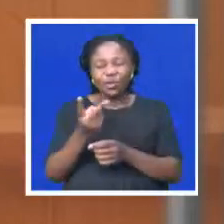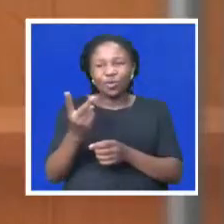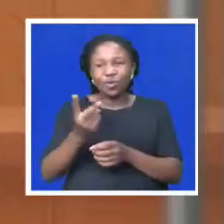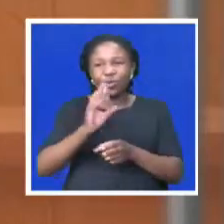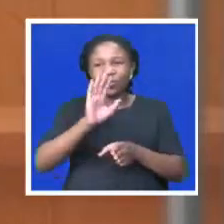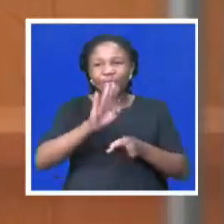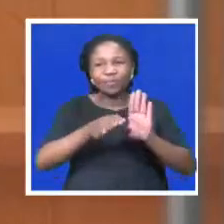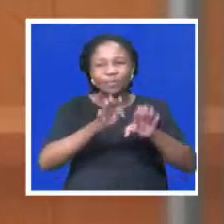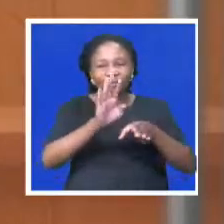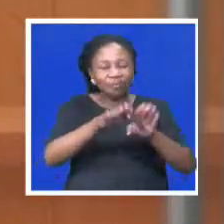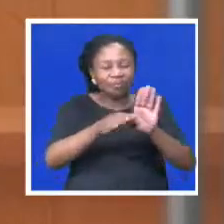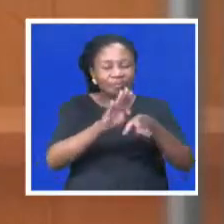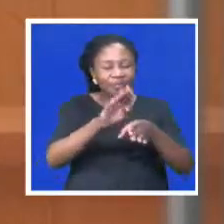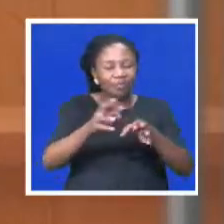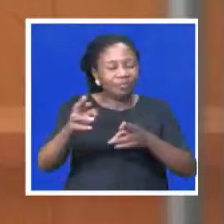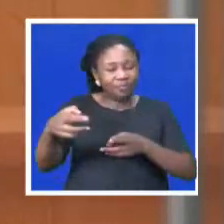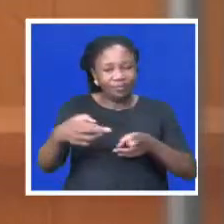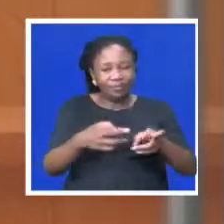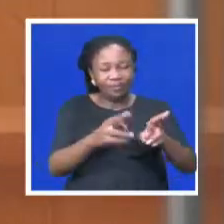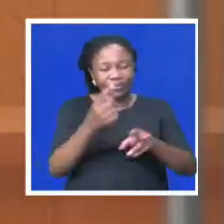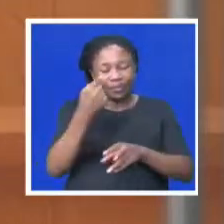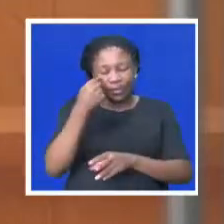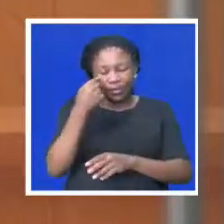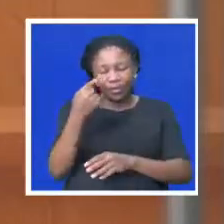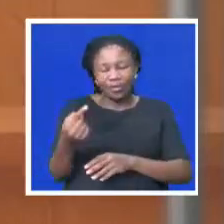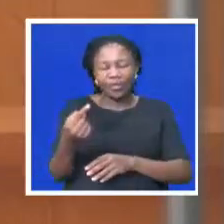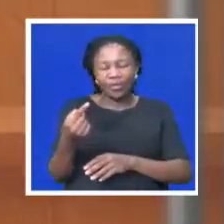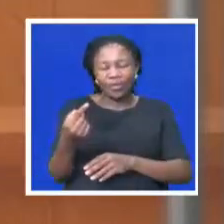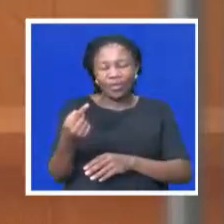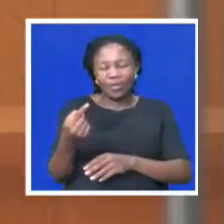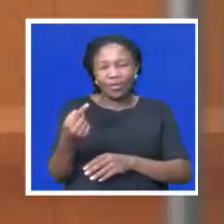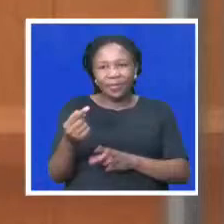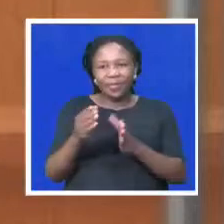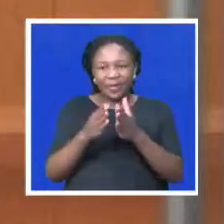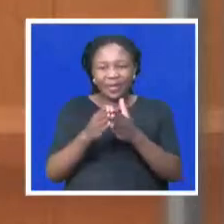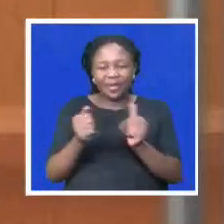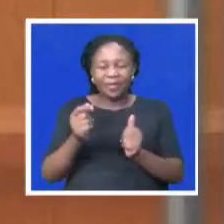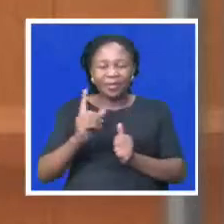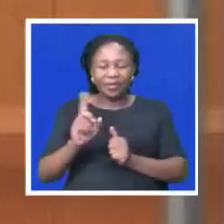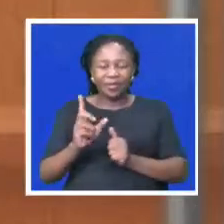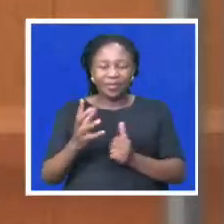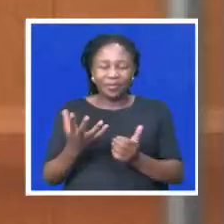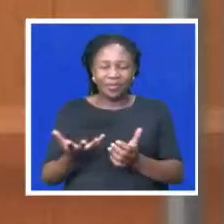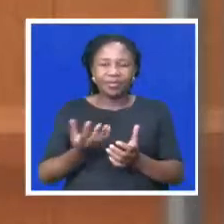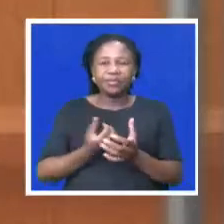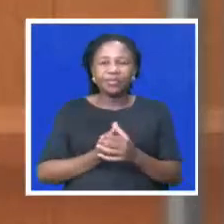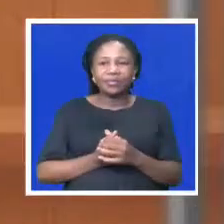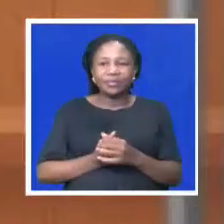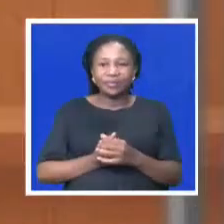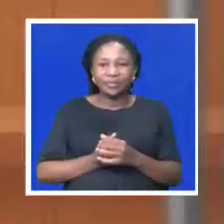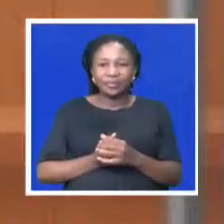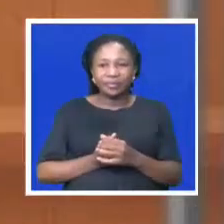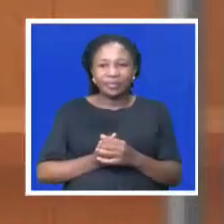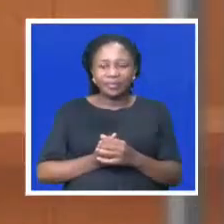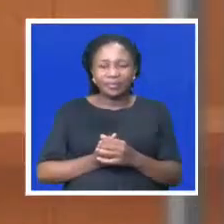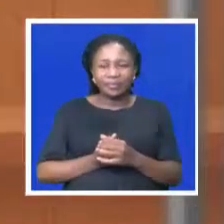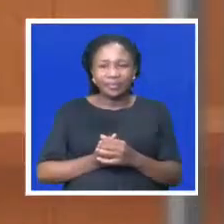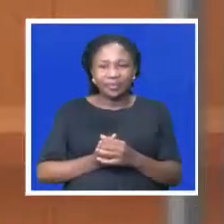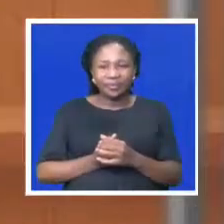the path to see what has been done by the leaks of the what? Of the clay pot. So your characters should have